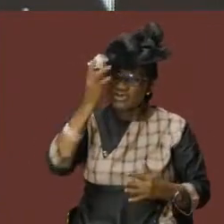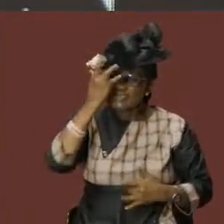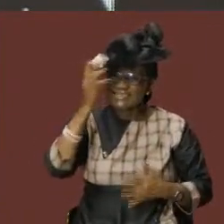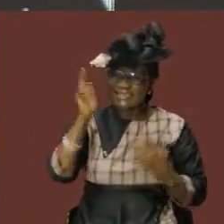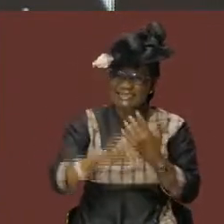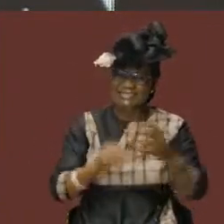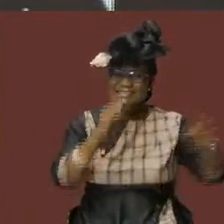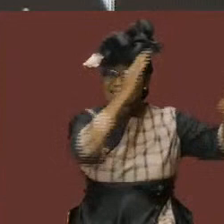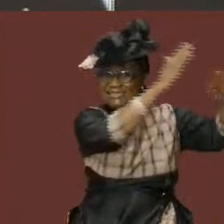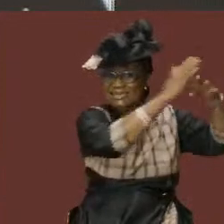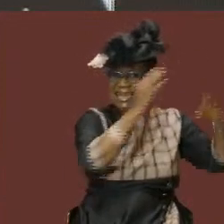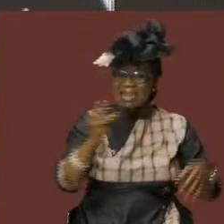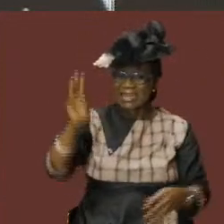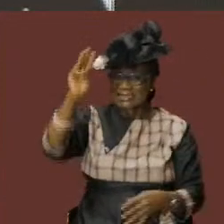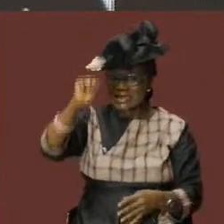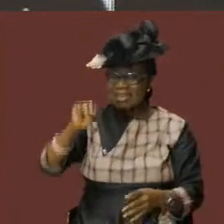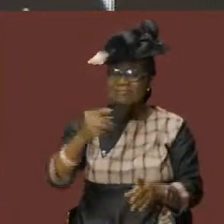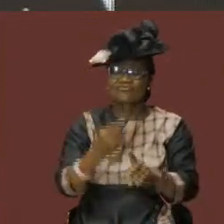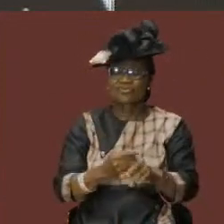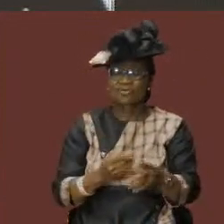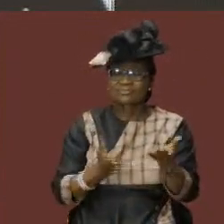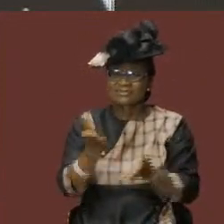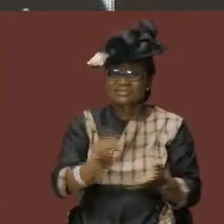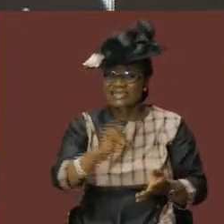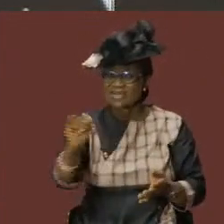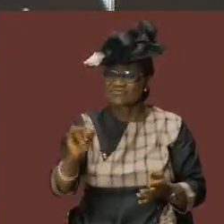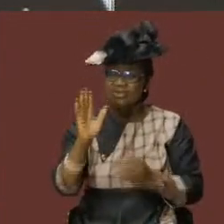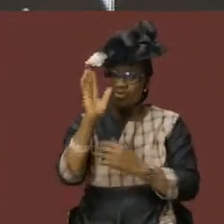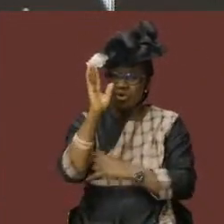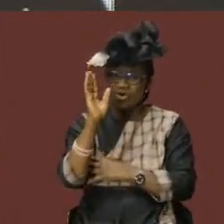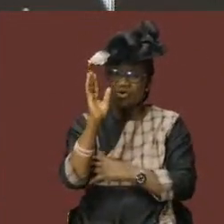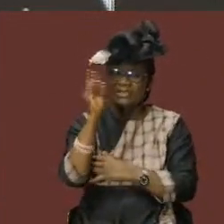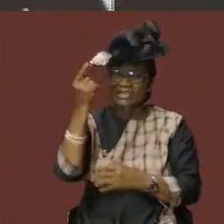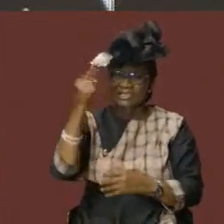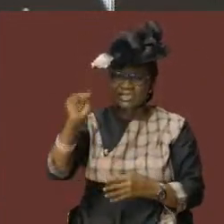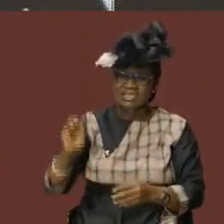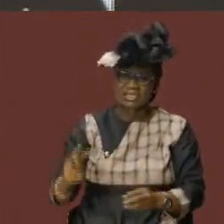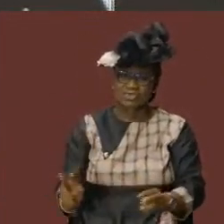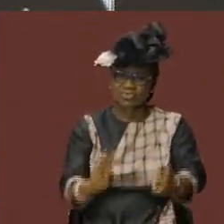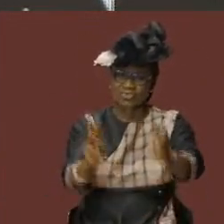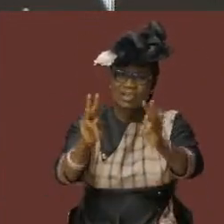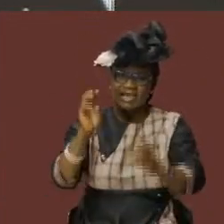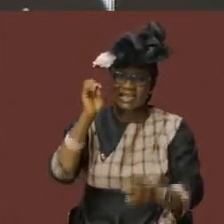from serving God the way they wanted to.